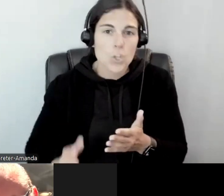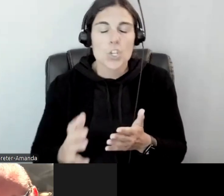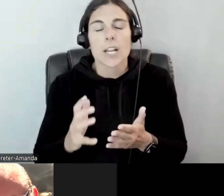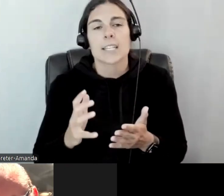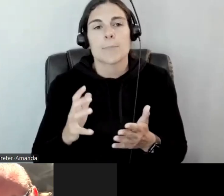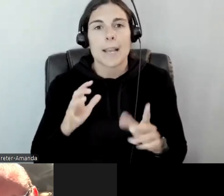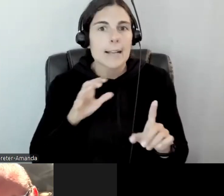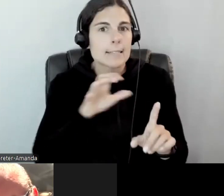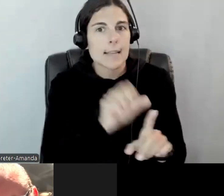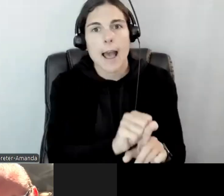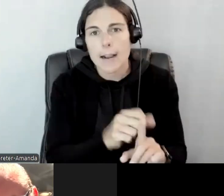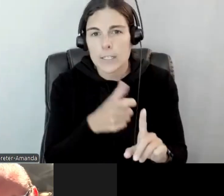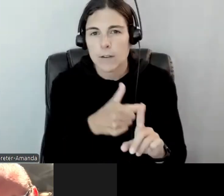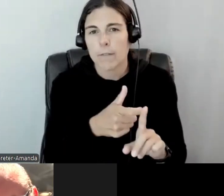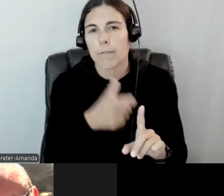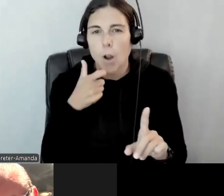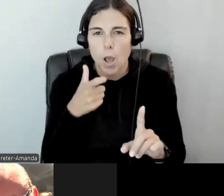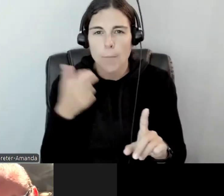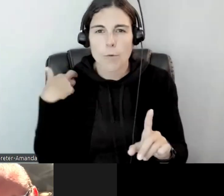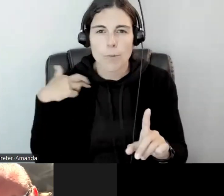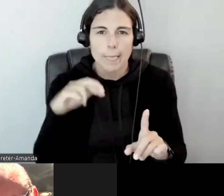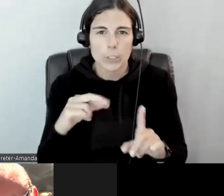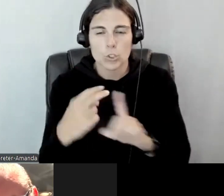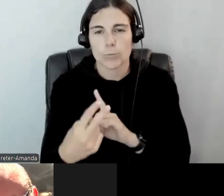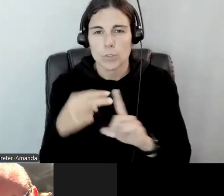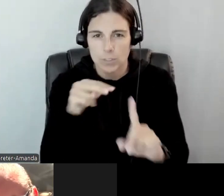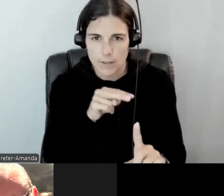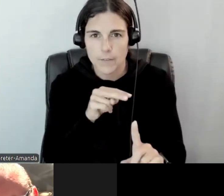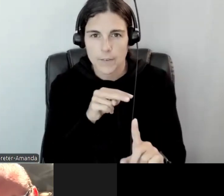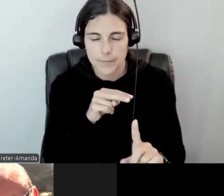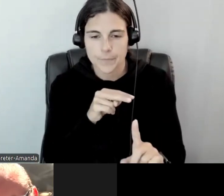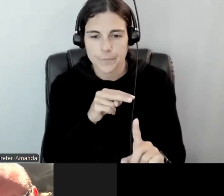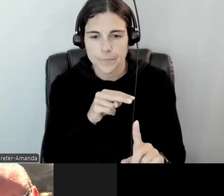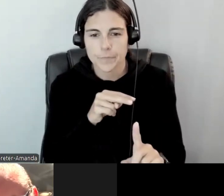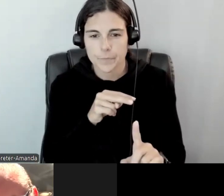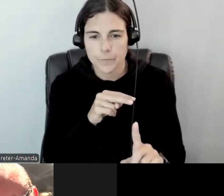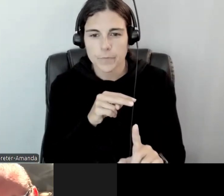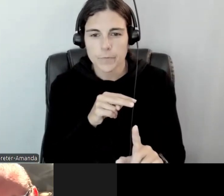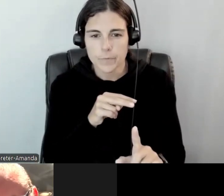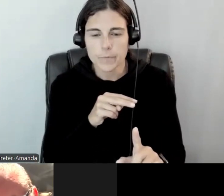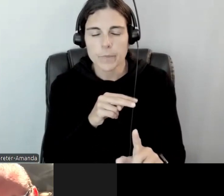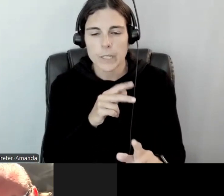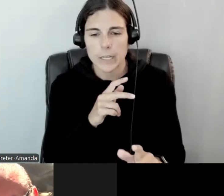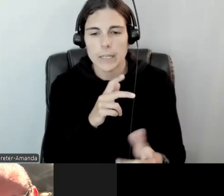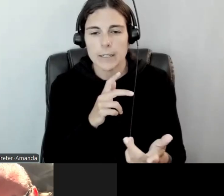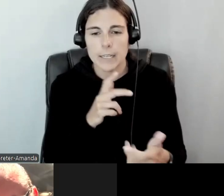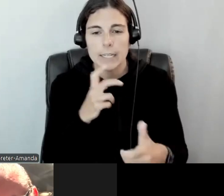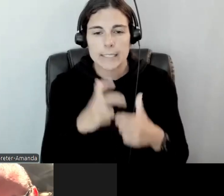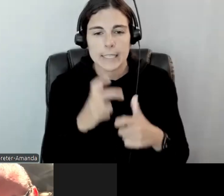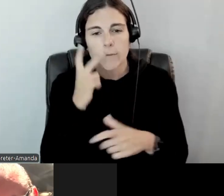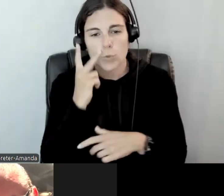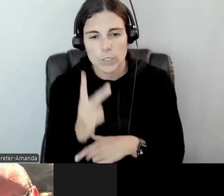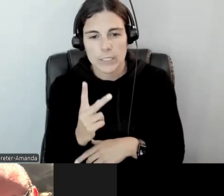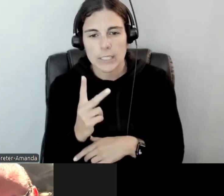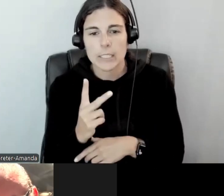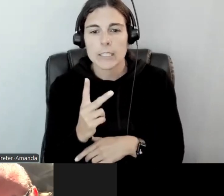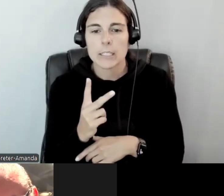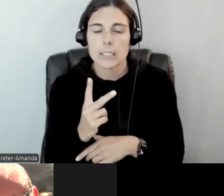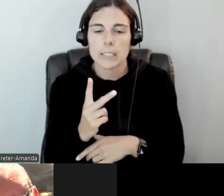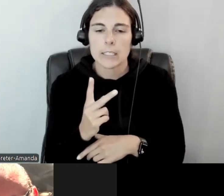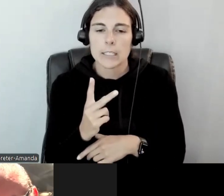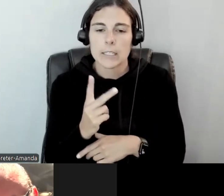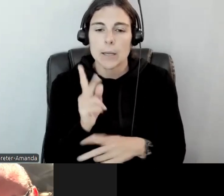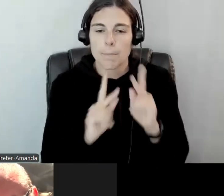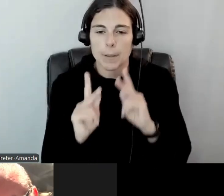no Jews hold, and it's disheartening to see some ultra-Orthodox now kind of suggesting